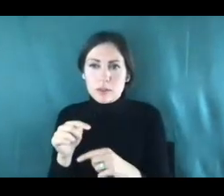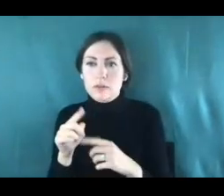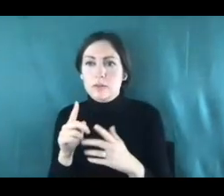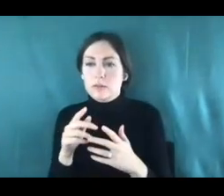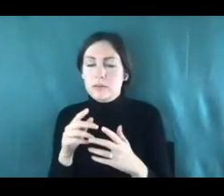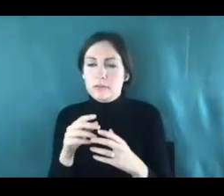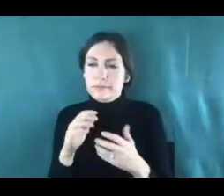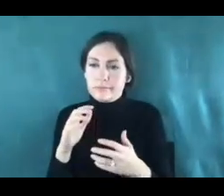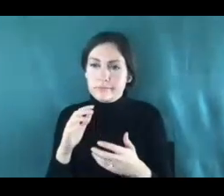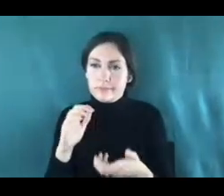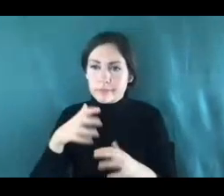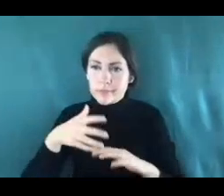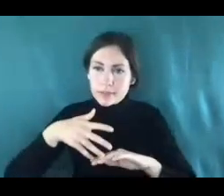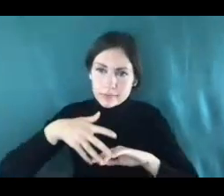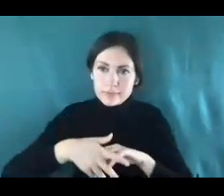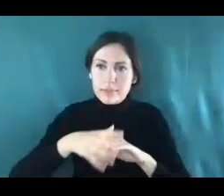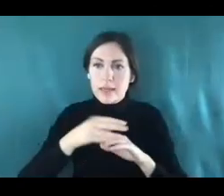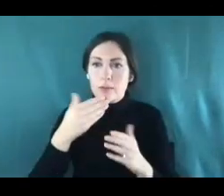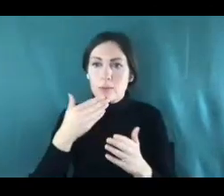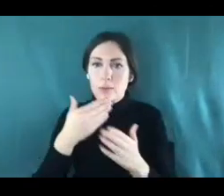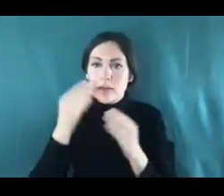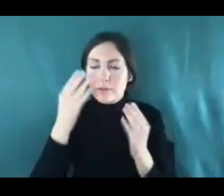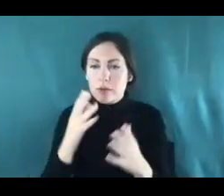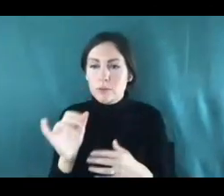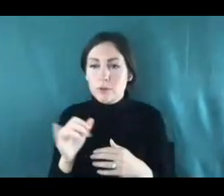Next slide, please.